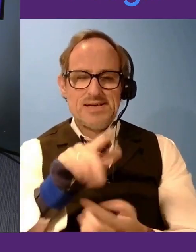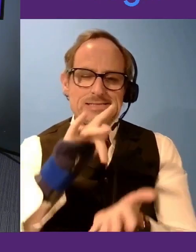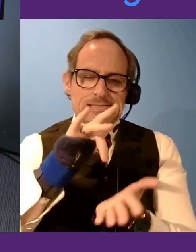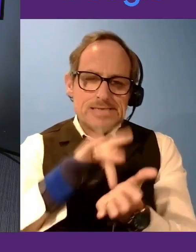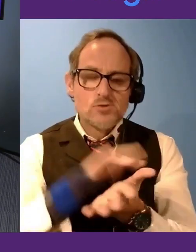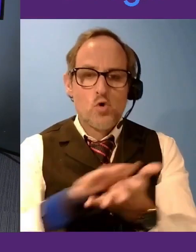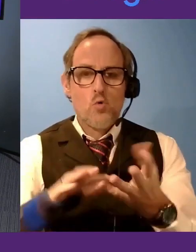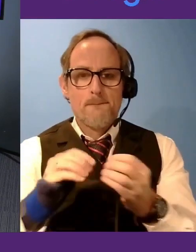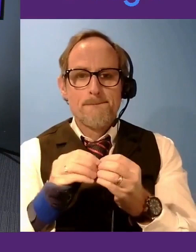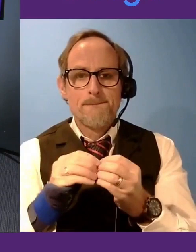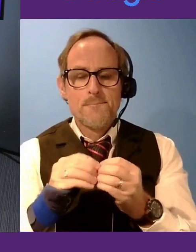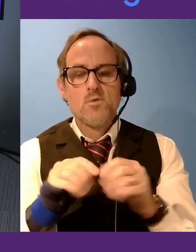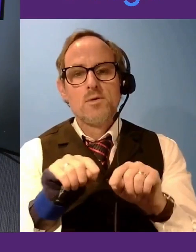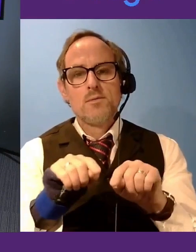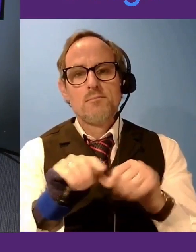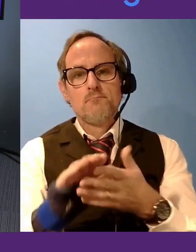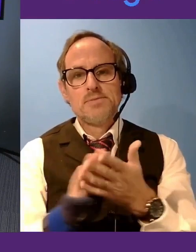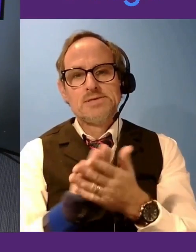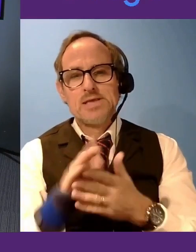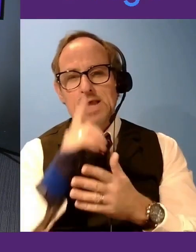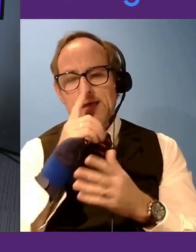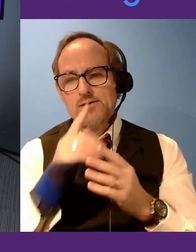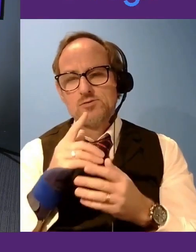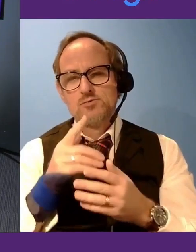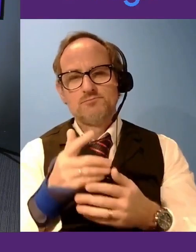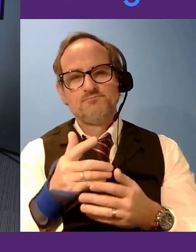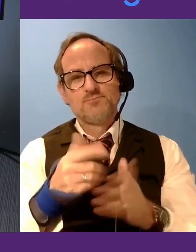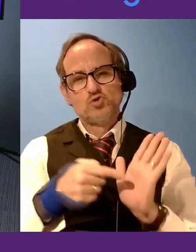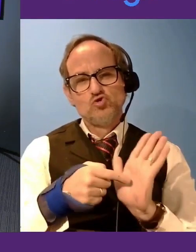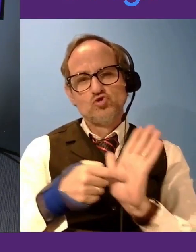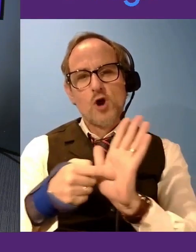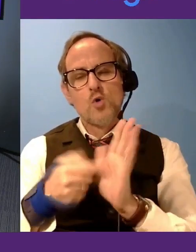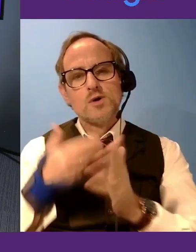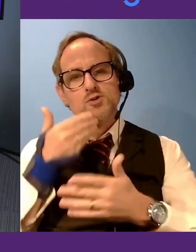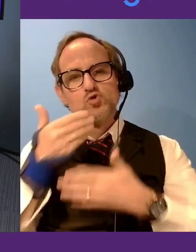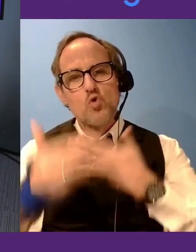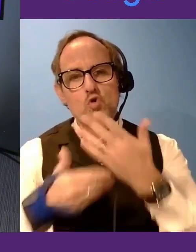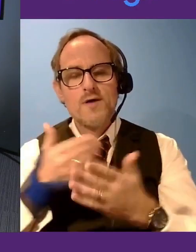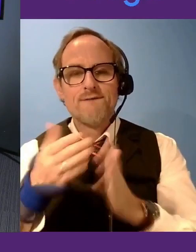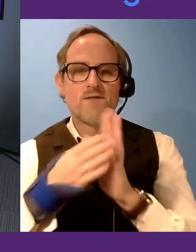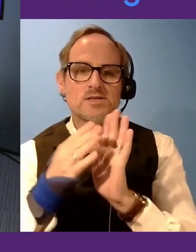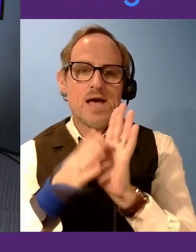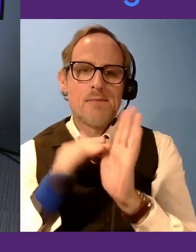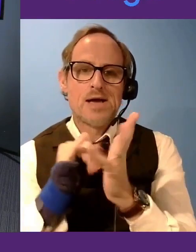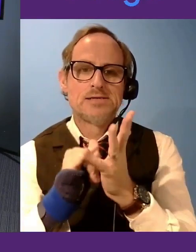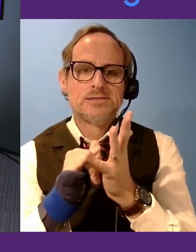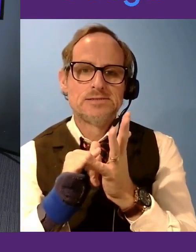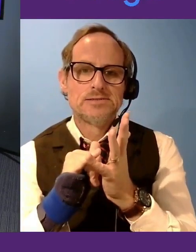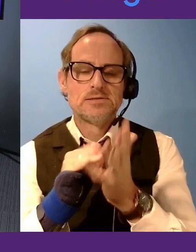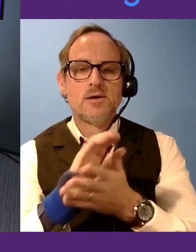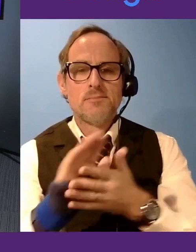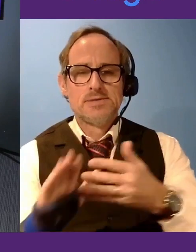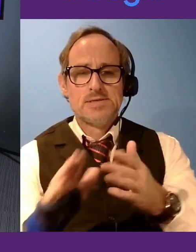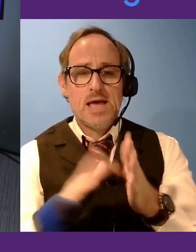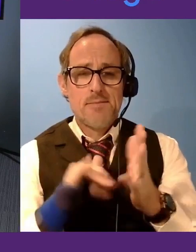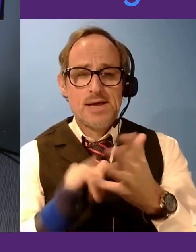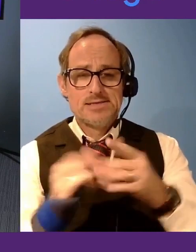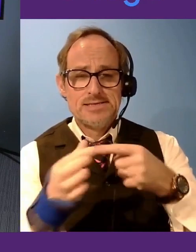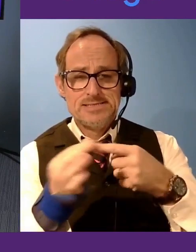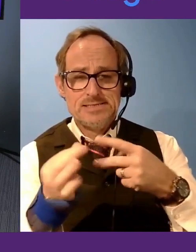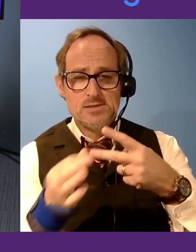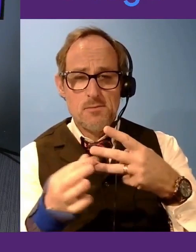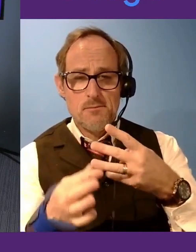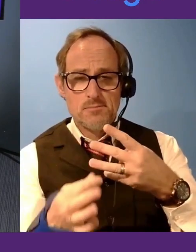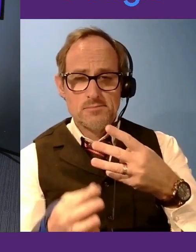and actually being able to show a narrative over, especially if it's something like MS, where the symptoms can change so daily